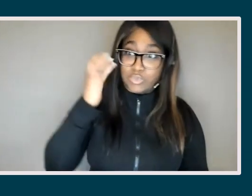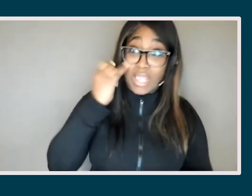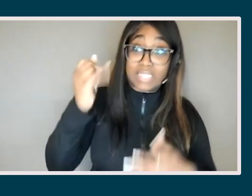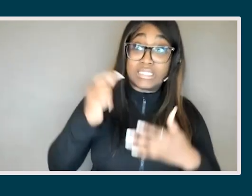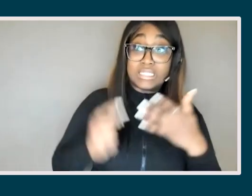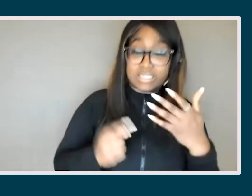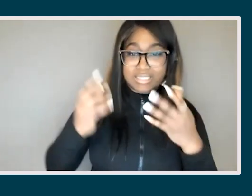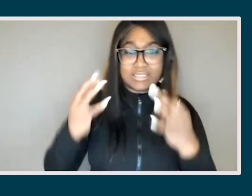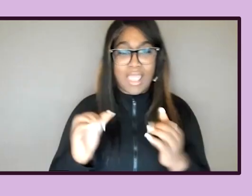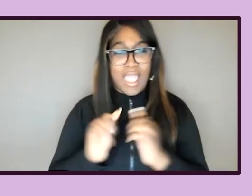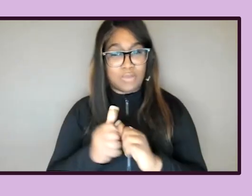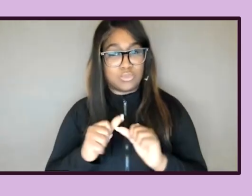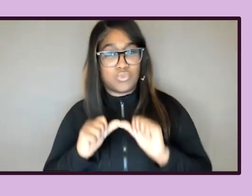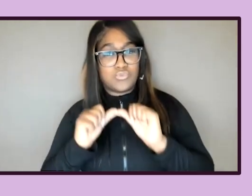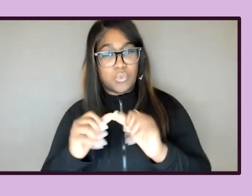move forward.